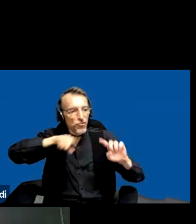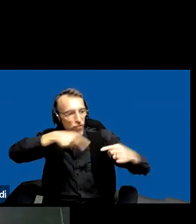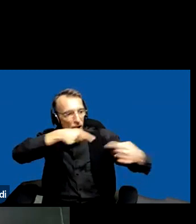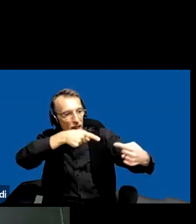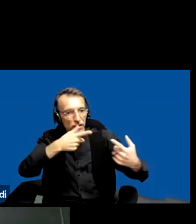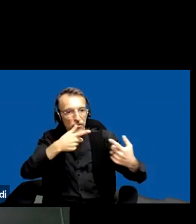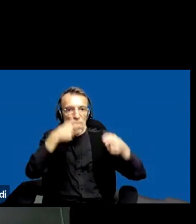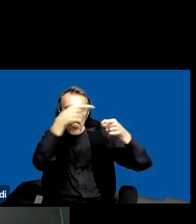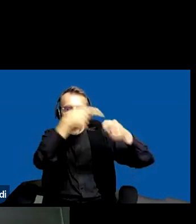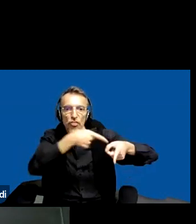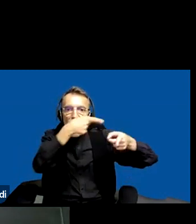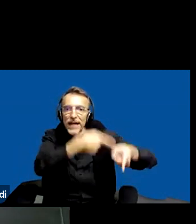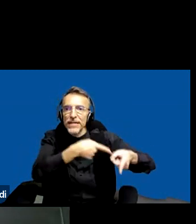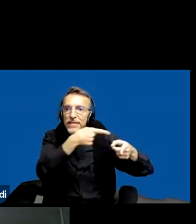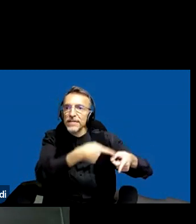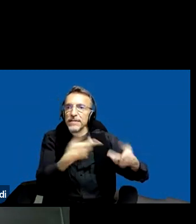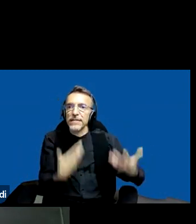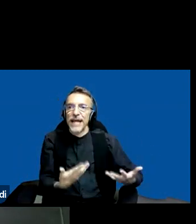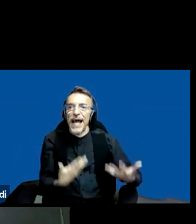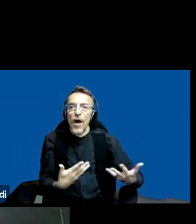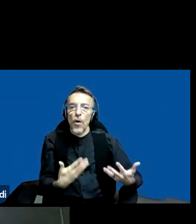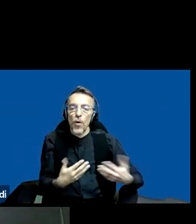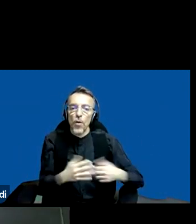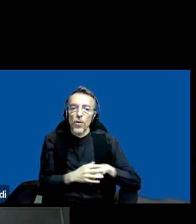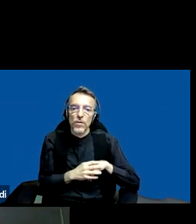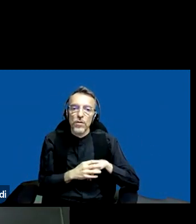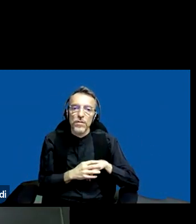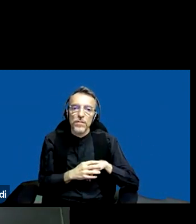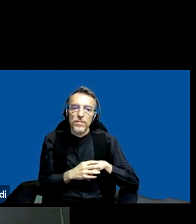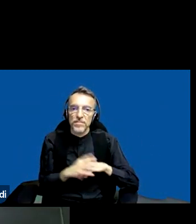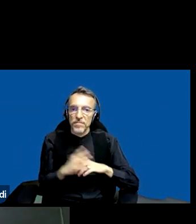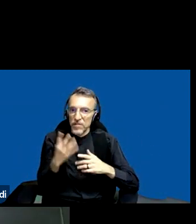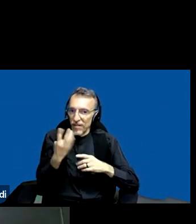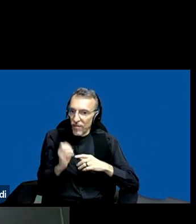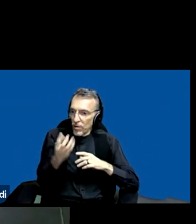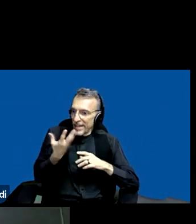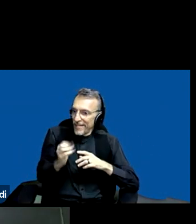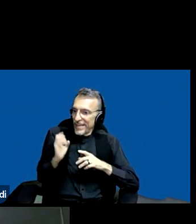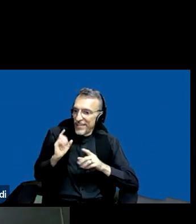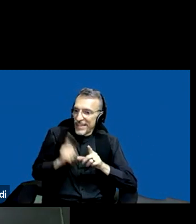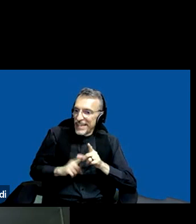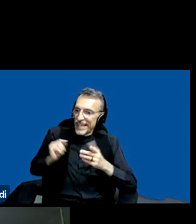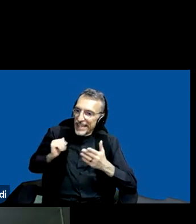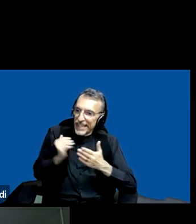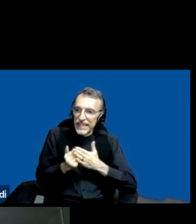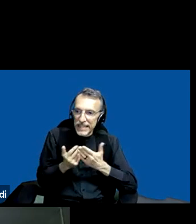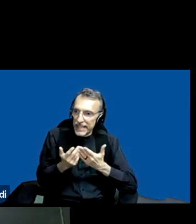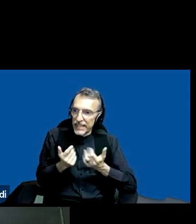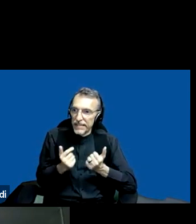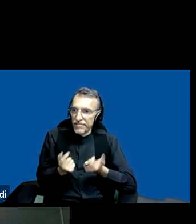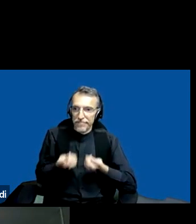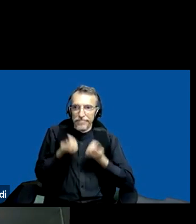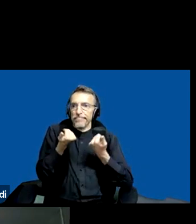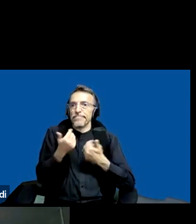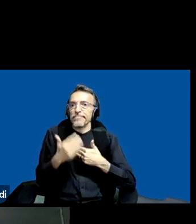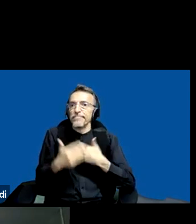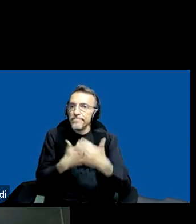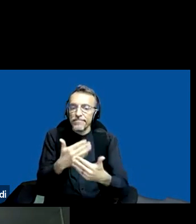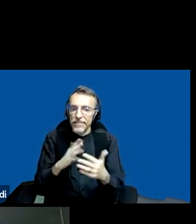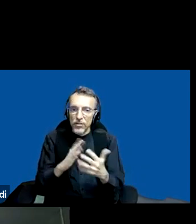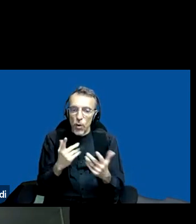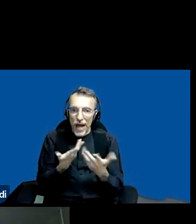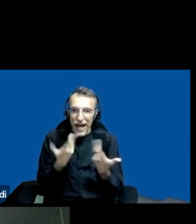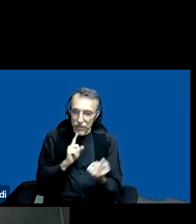as they haven't been in the last certainly 40 or 50 years. yet any sort of